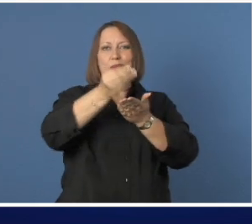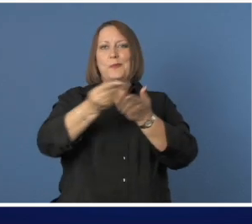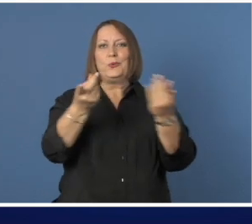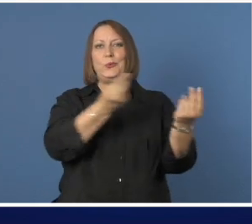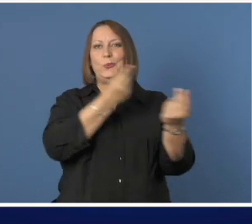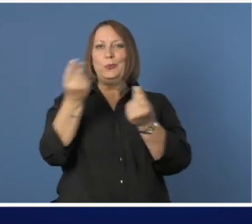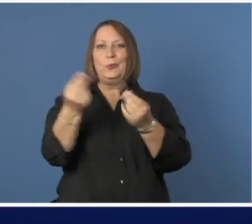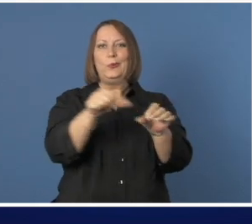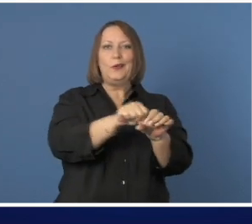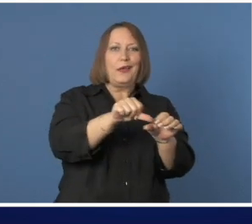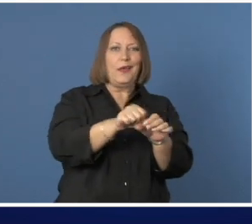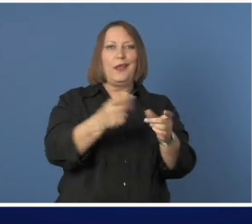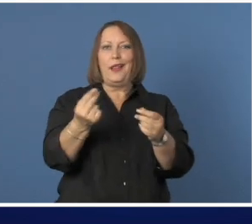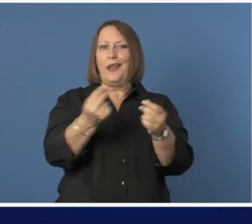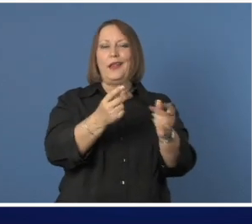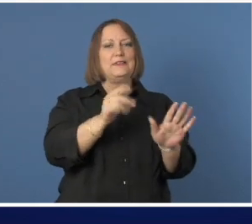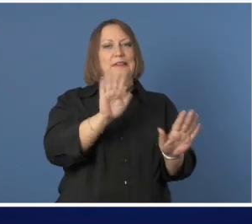errands